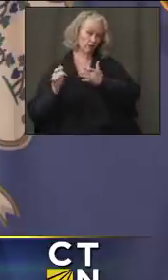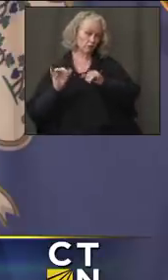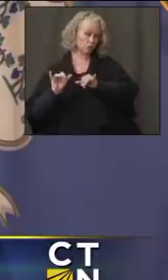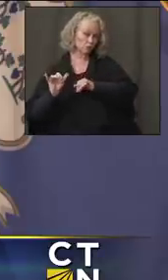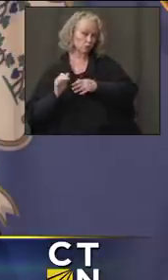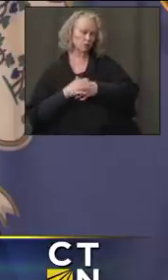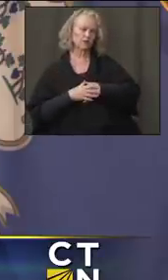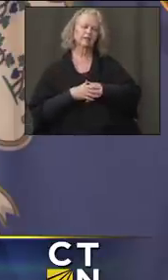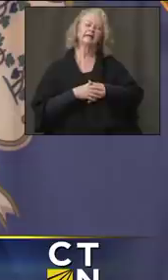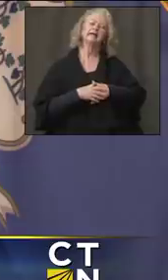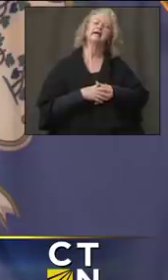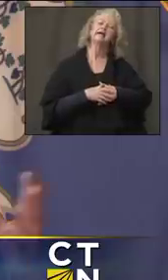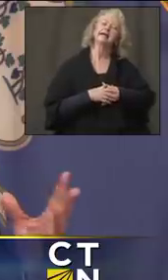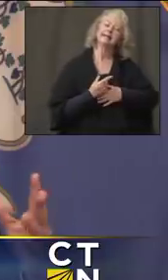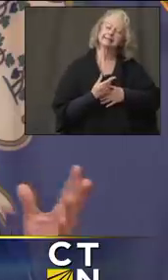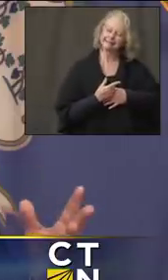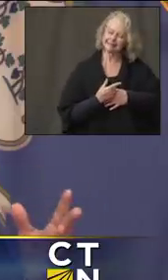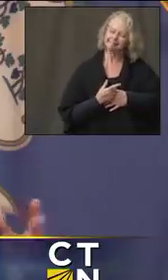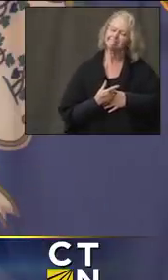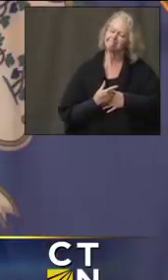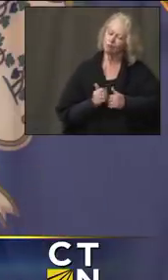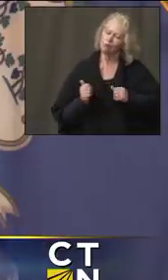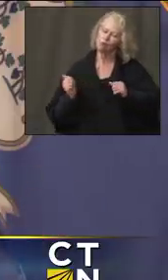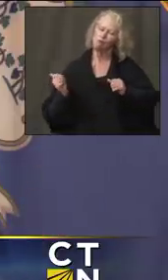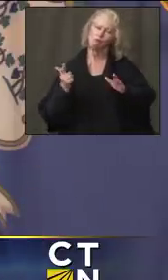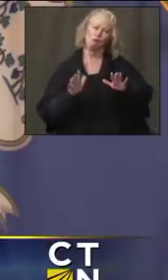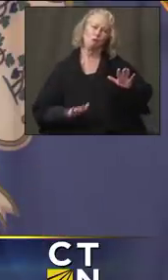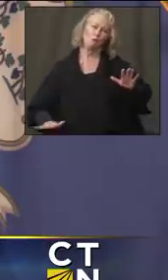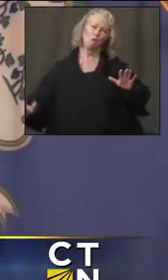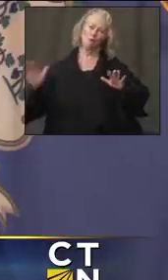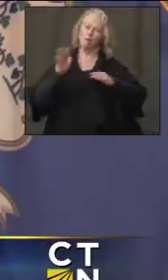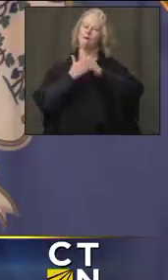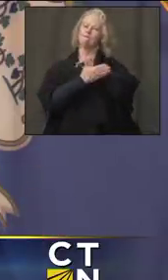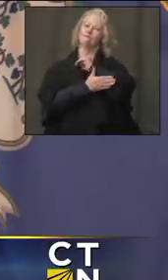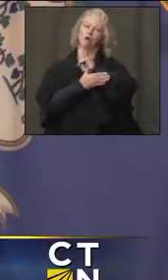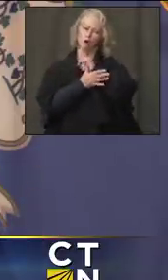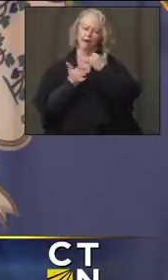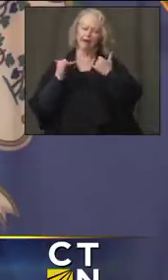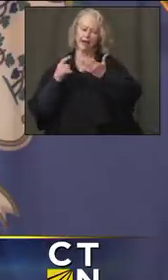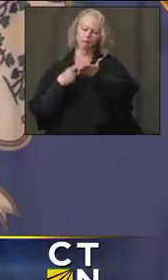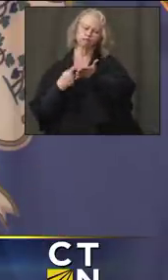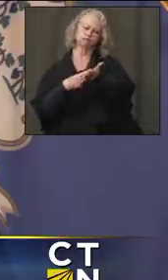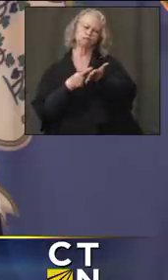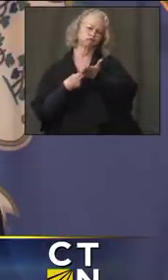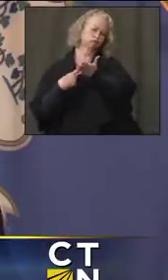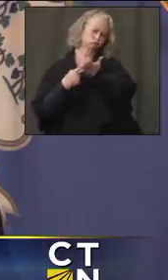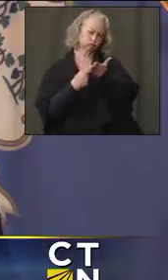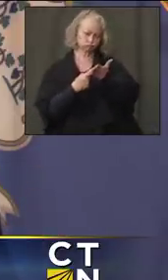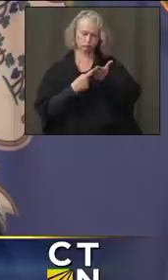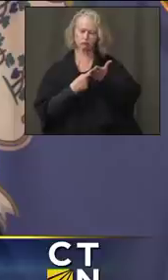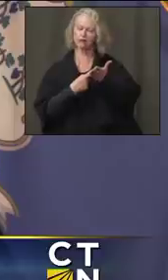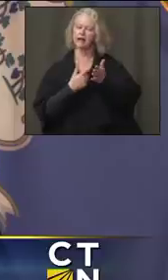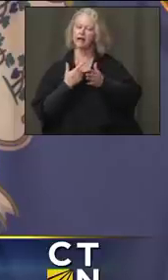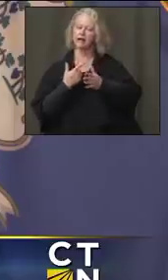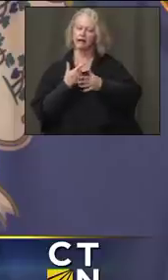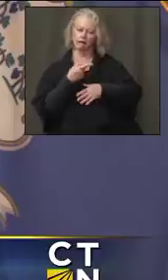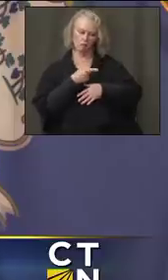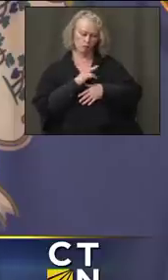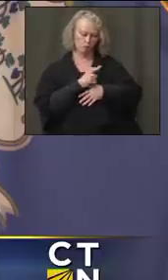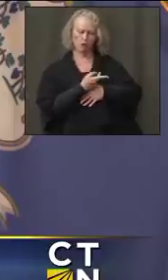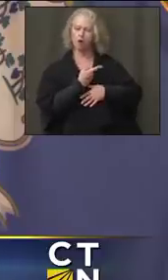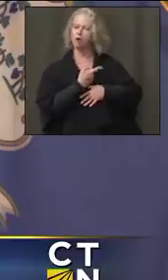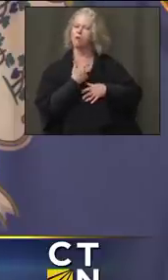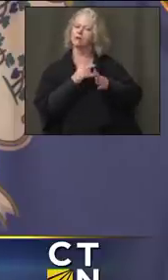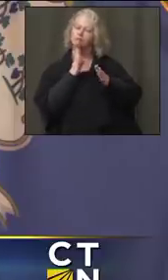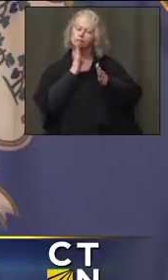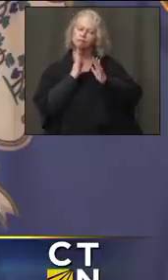think all the casinos around the country are in conversations right now. Paul and I had a good